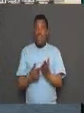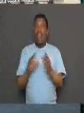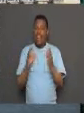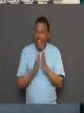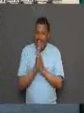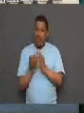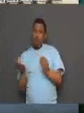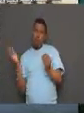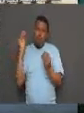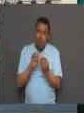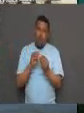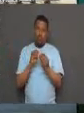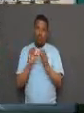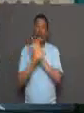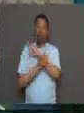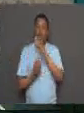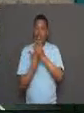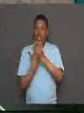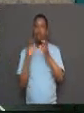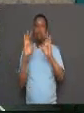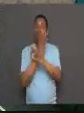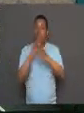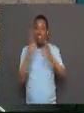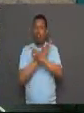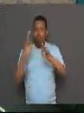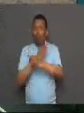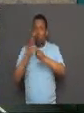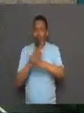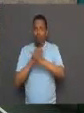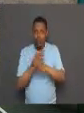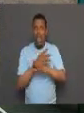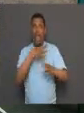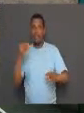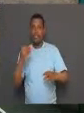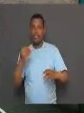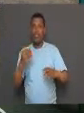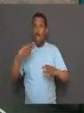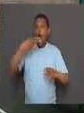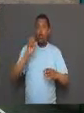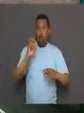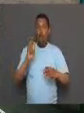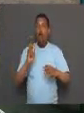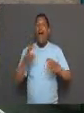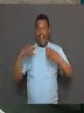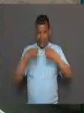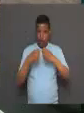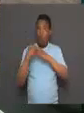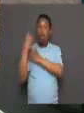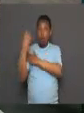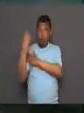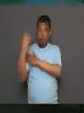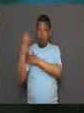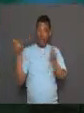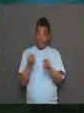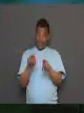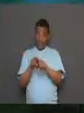for more domestic manufacturing and hydroelectric power, as